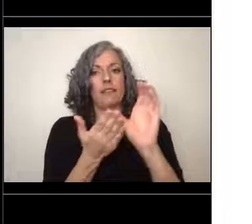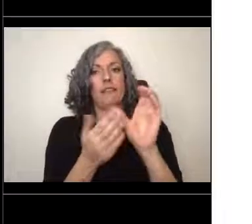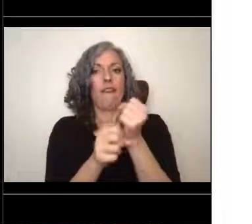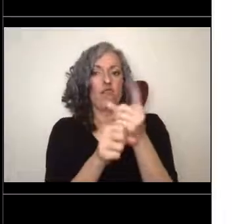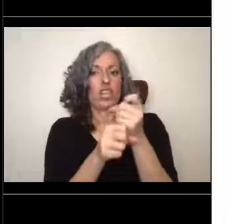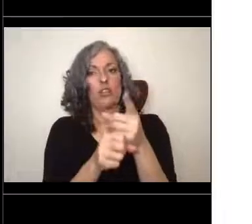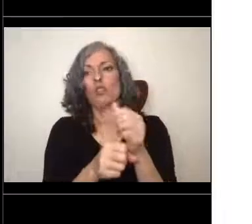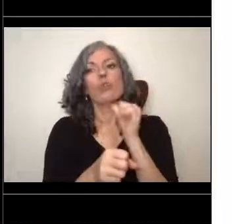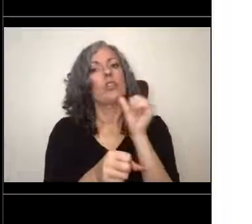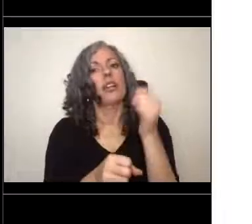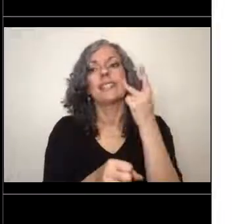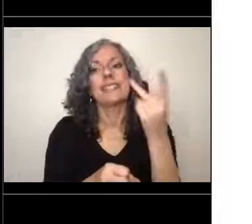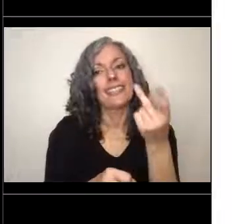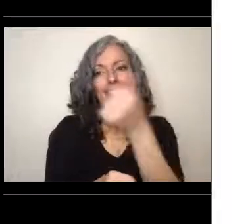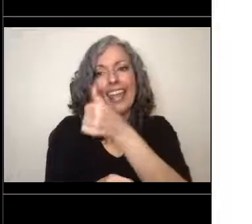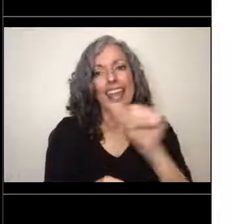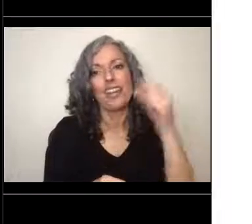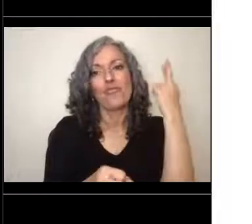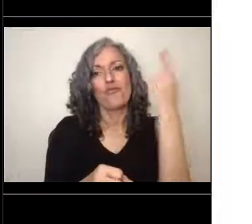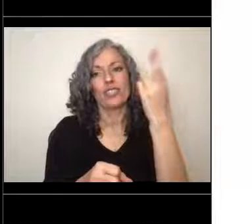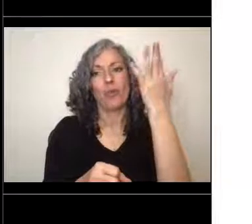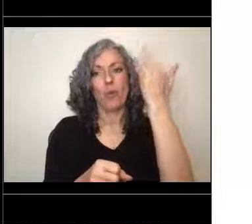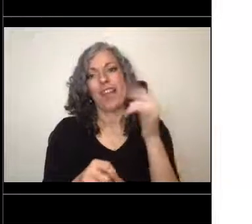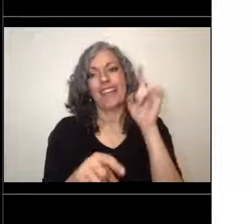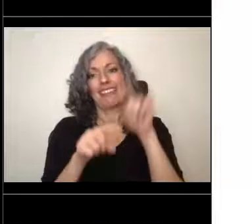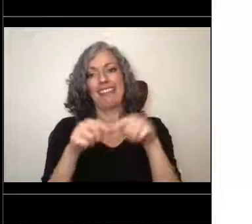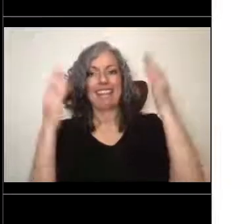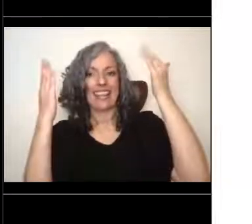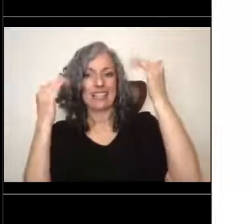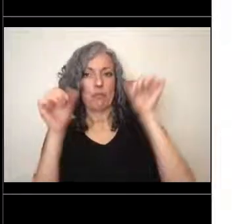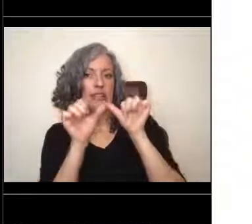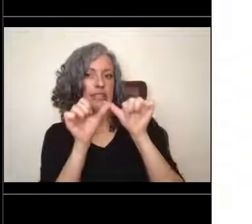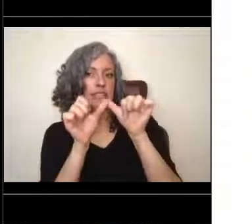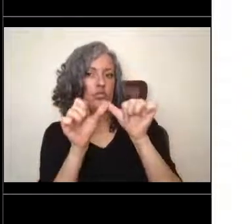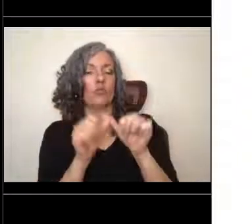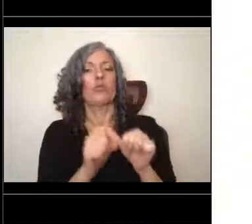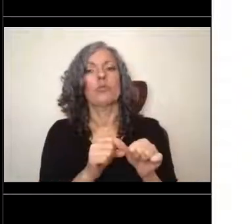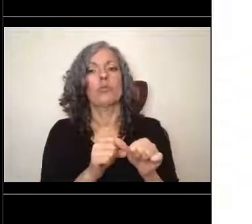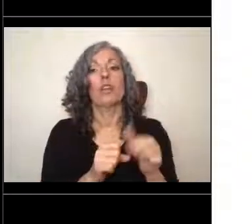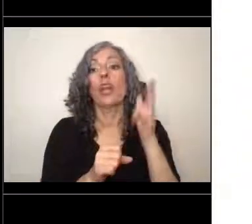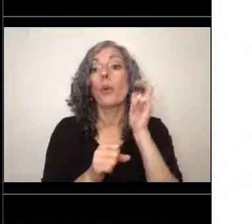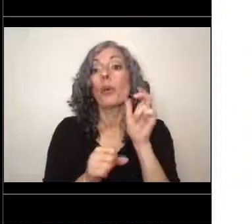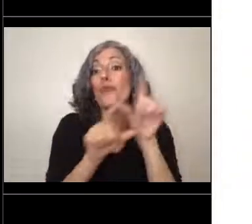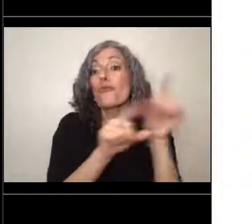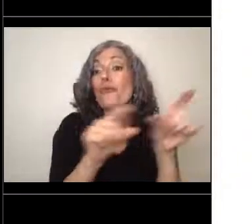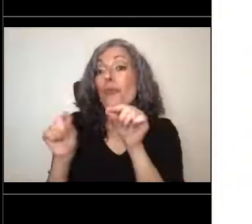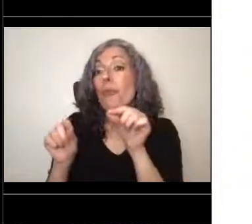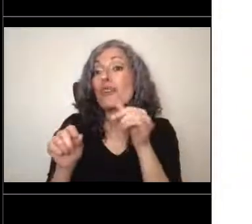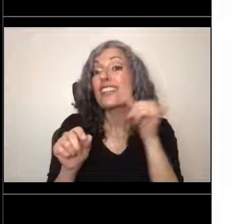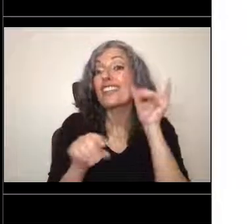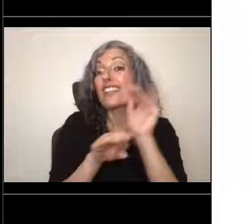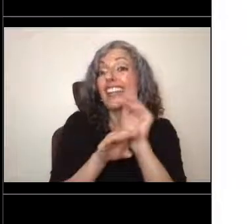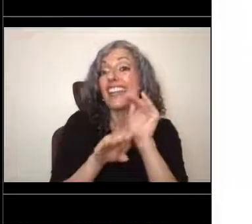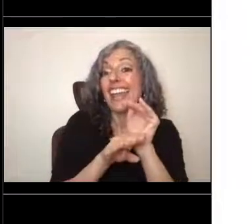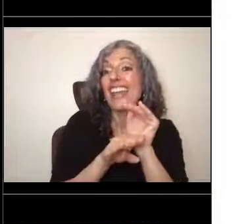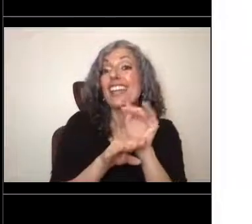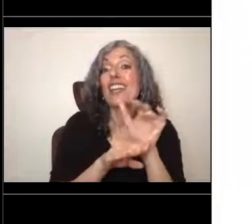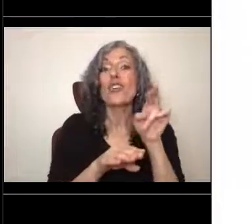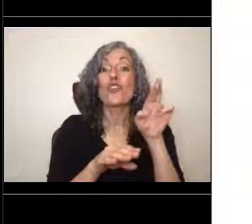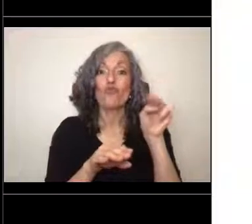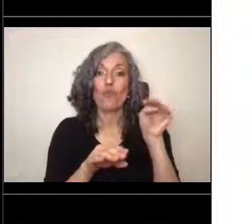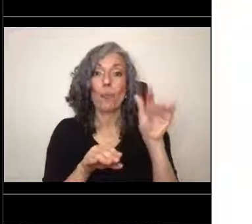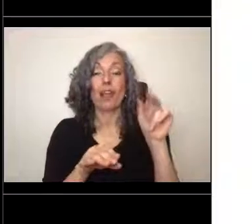and we do not see any reason why we cannot expect that to continue. And we did hear a rumor last night that Mr. Mamano did plan to write a check